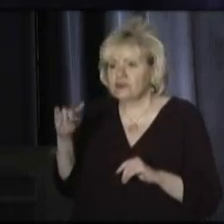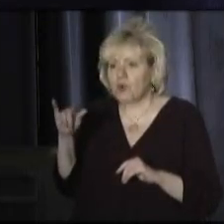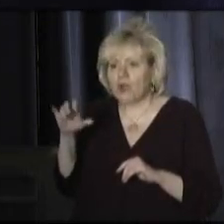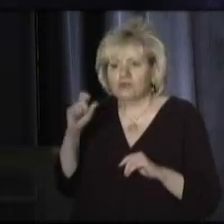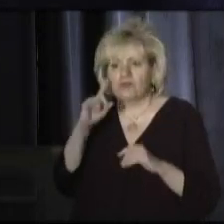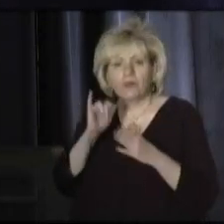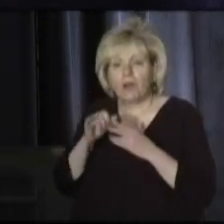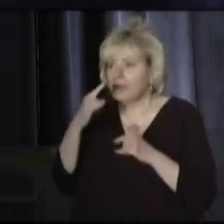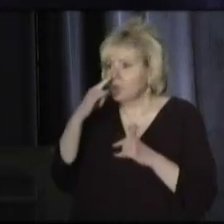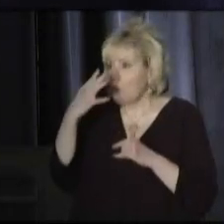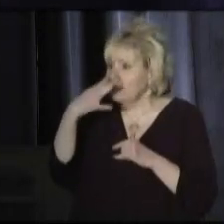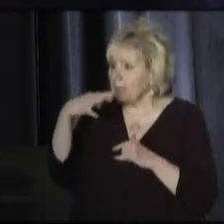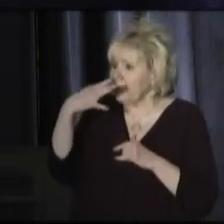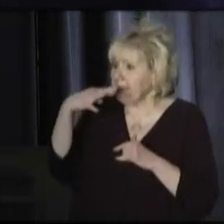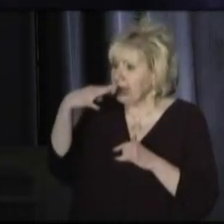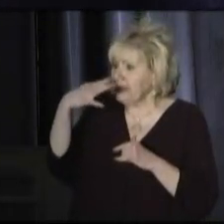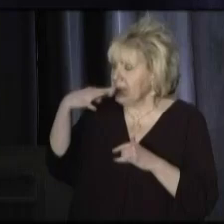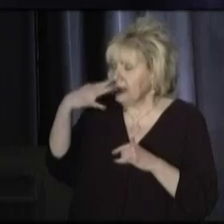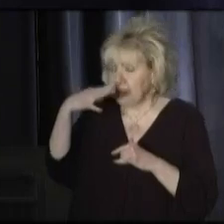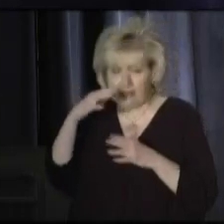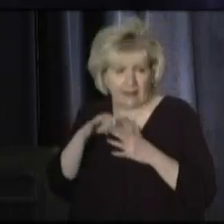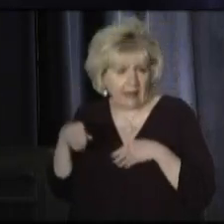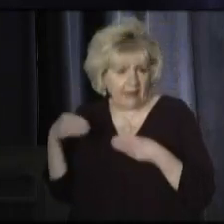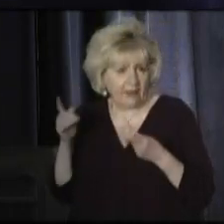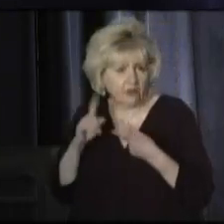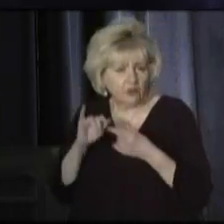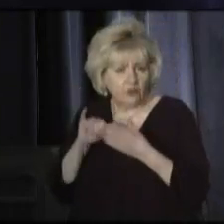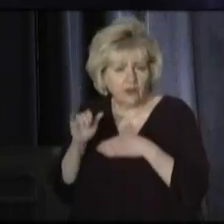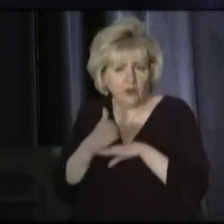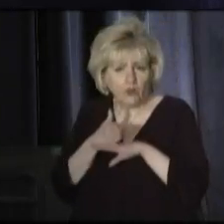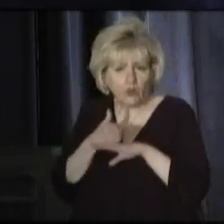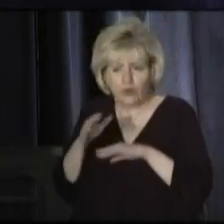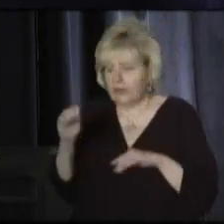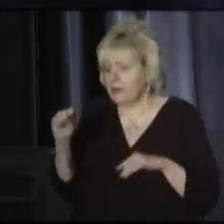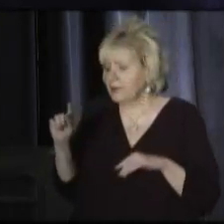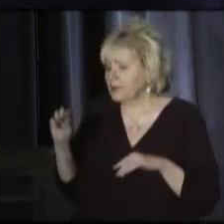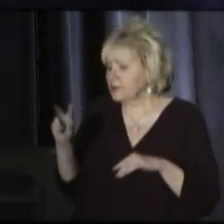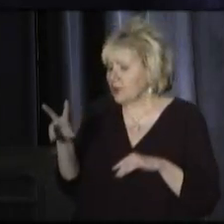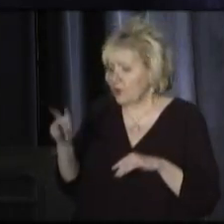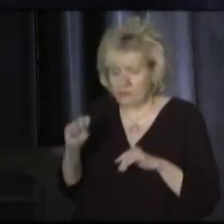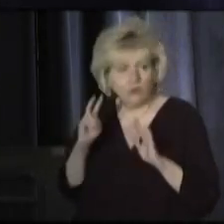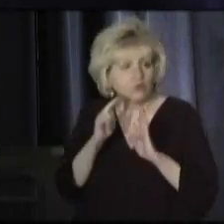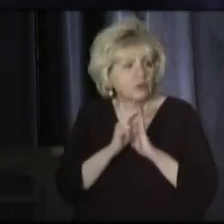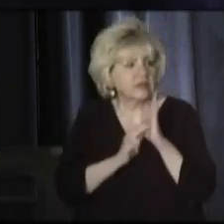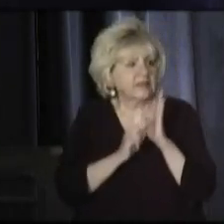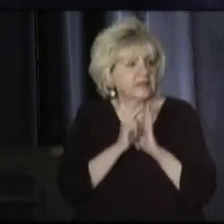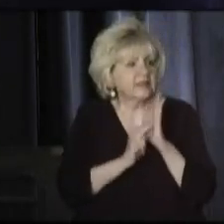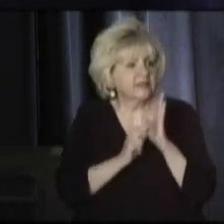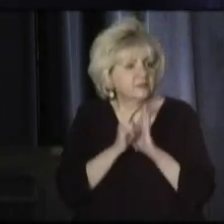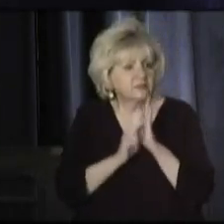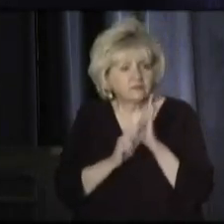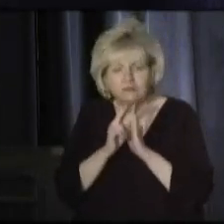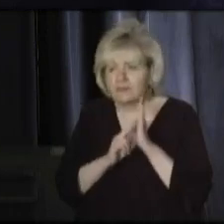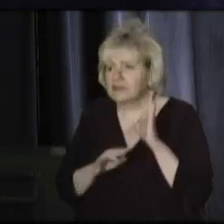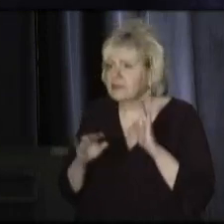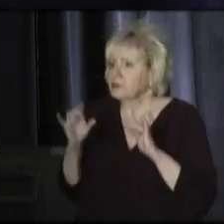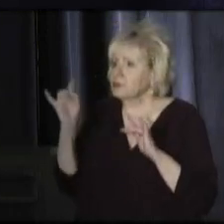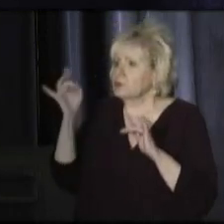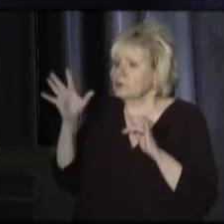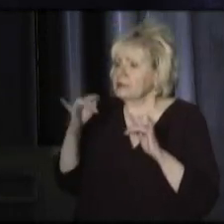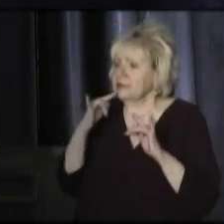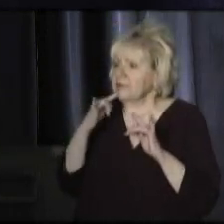in the dark. The buckwheat pillow crunched like a beanbag under my neck. I tucked the poker under the sheets with me,